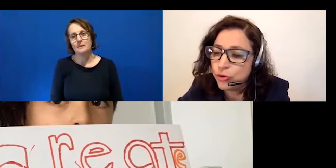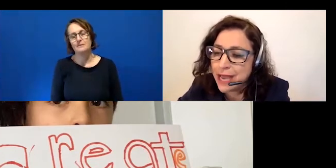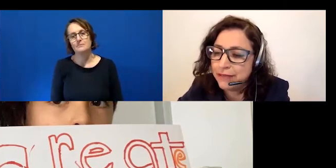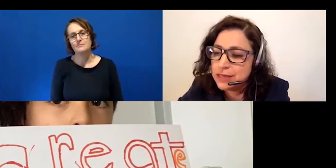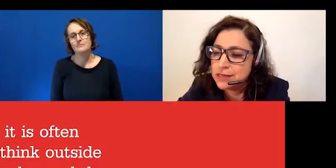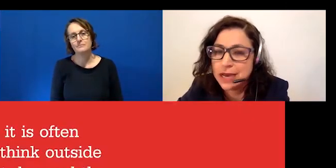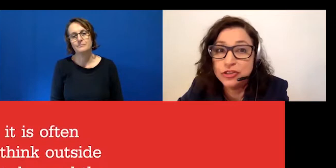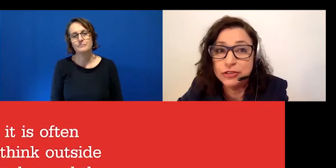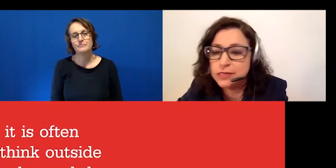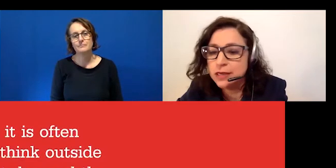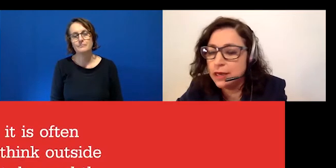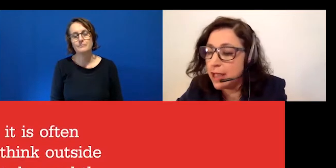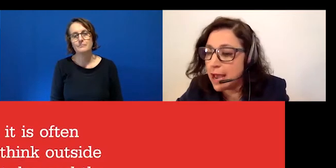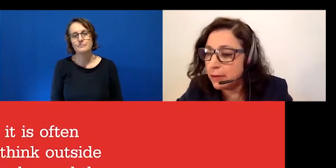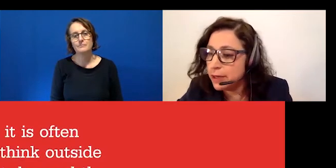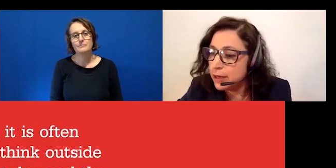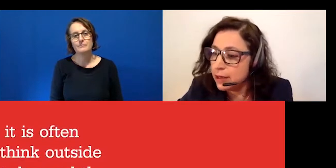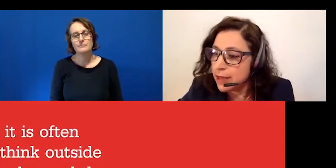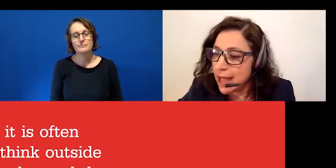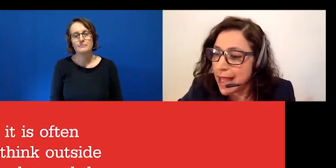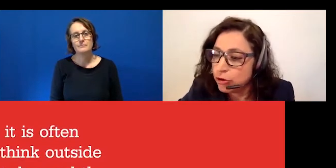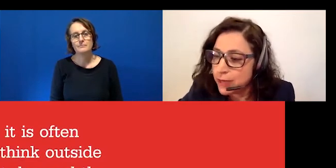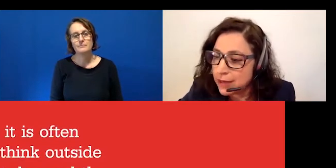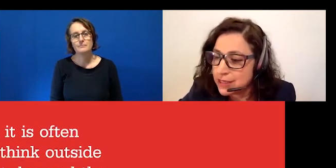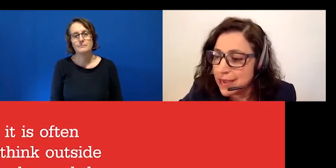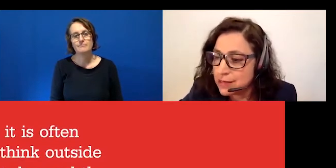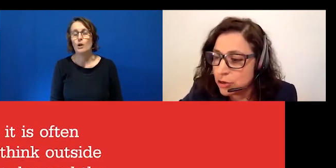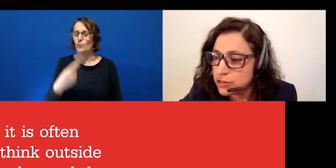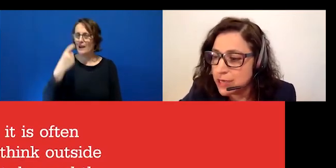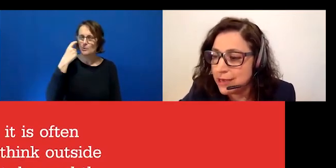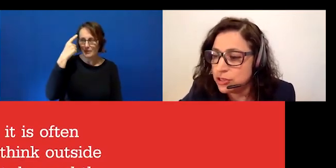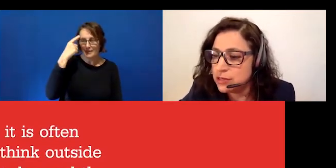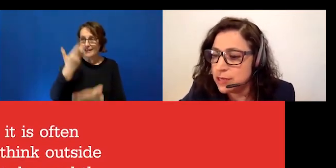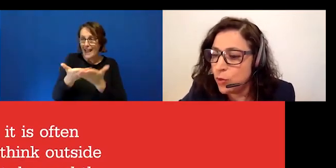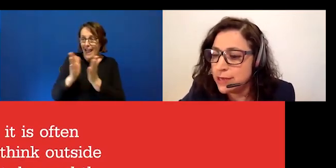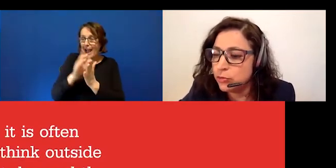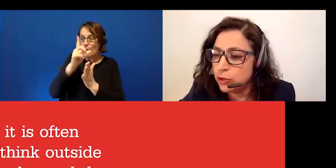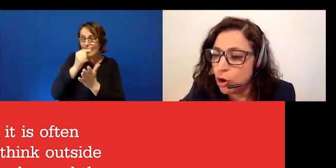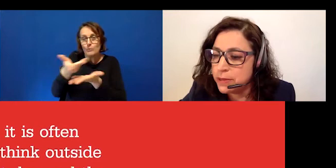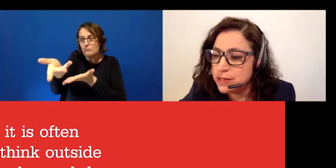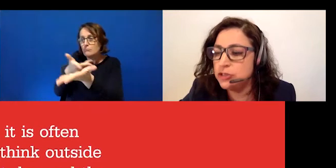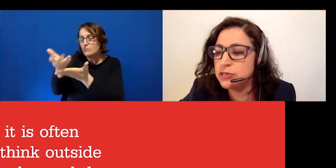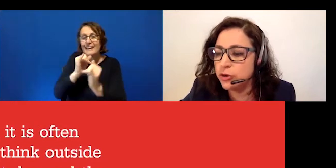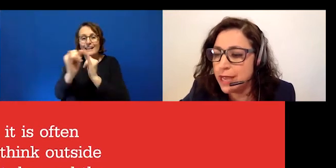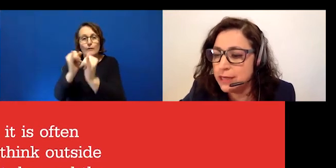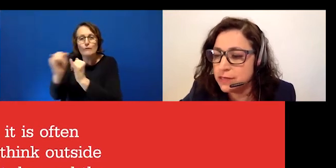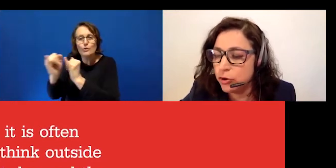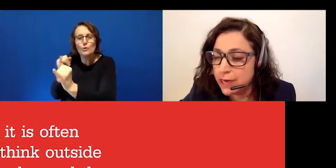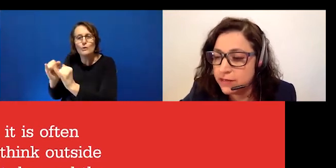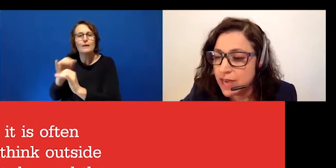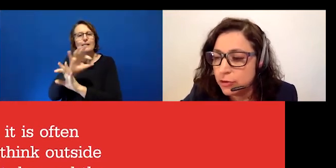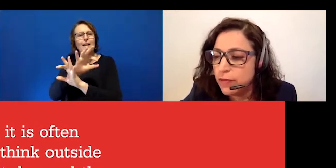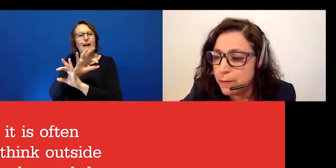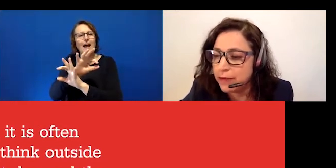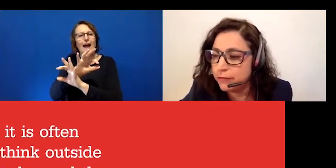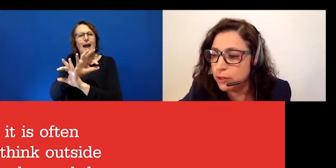how could we have these discussions? How could we undertake these consultations in ways that would not position creatives